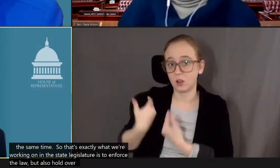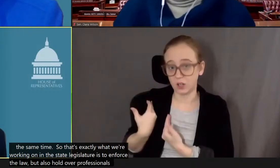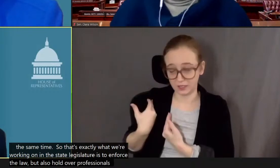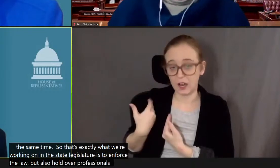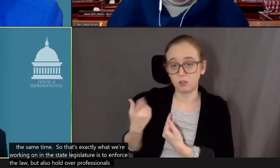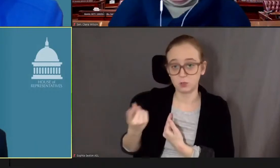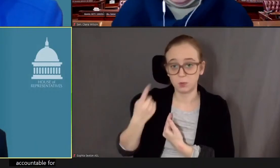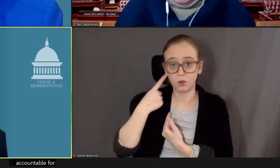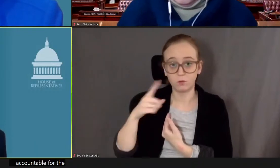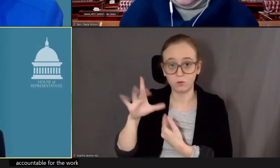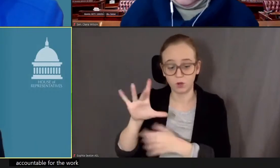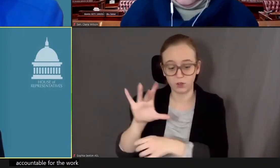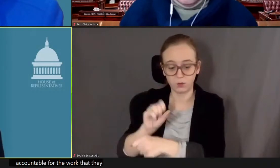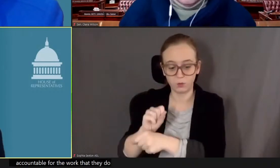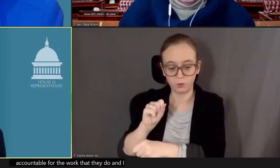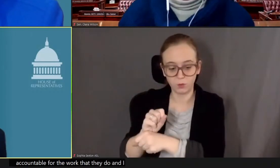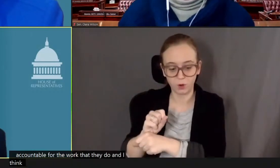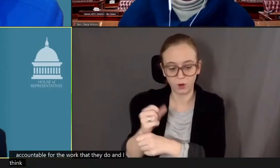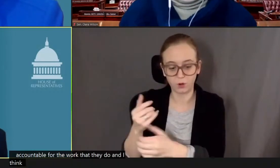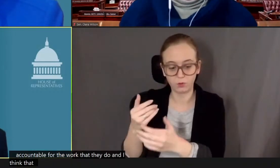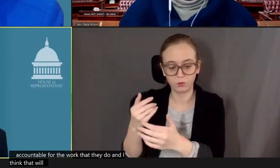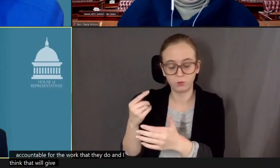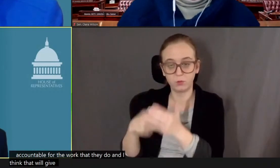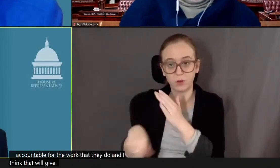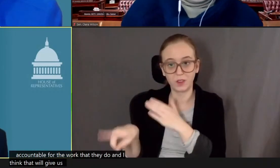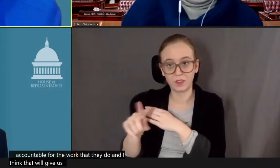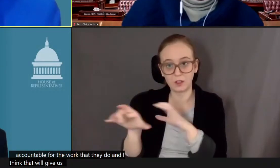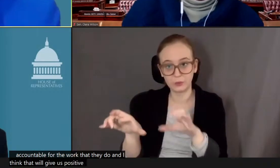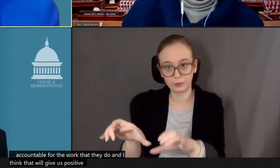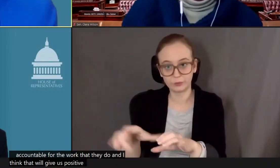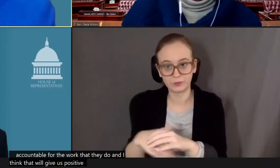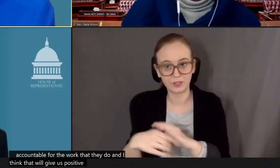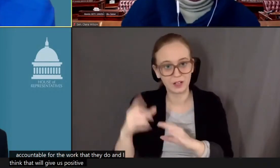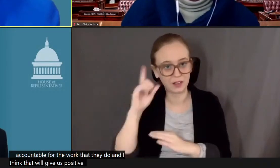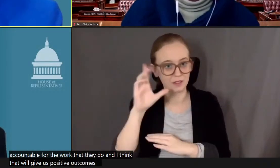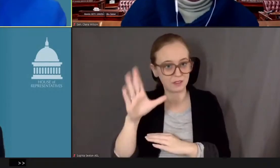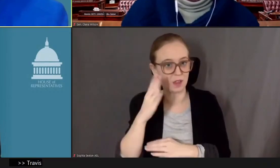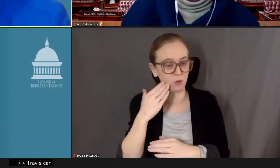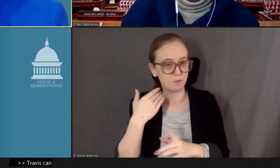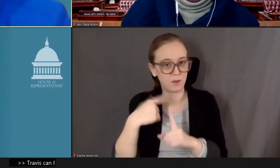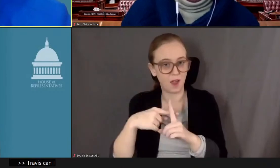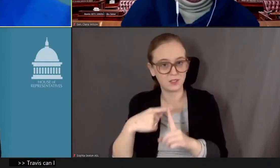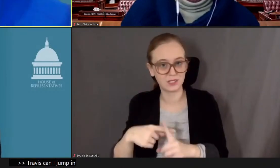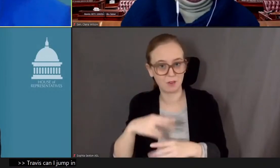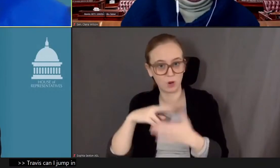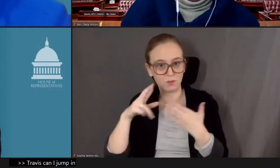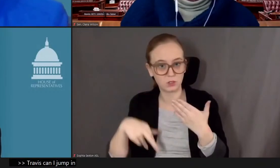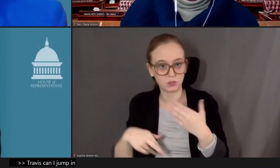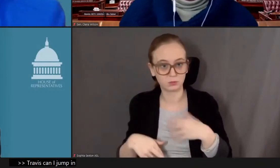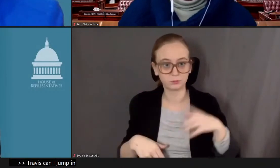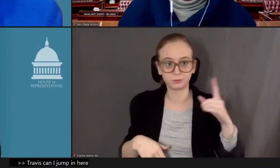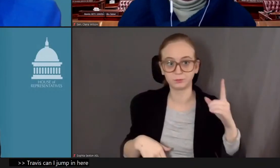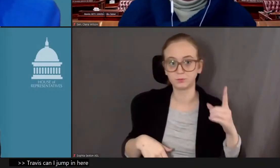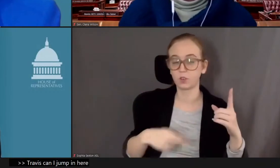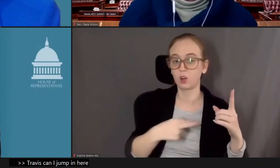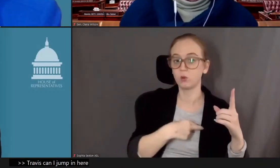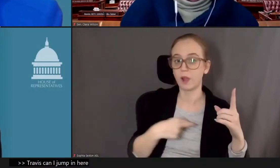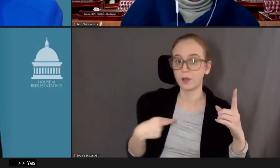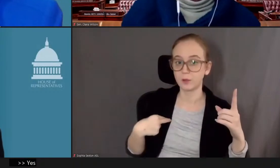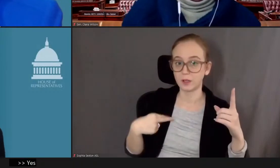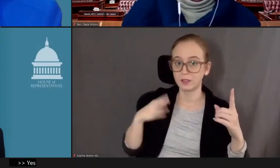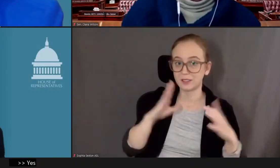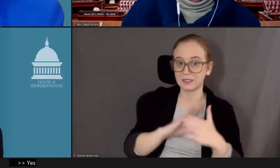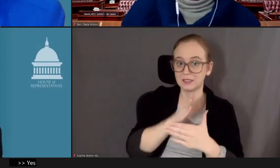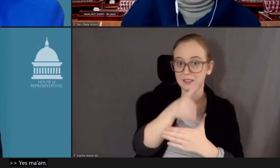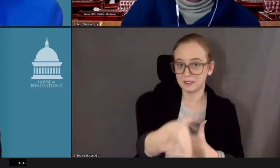And I think that'll give us positive outcomes. Travis, can I jump in here? Yes, ma'am. I'm totally in